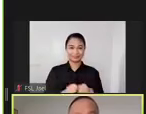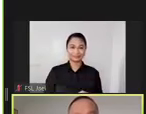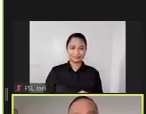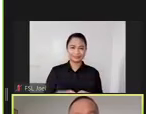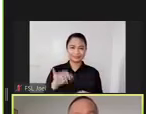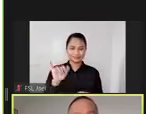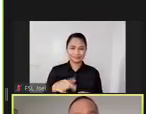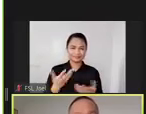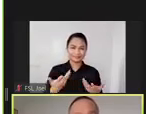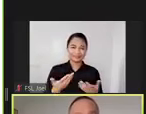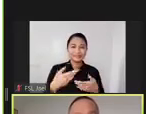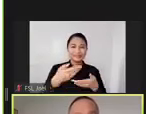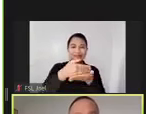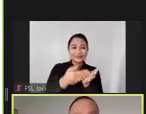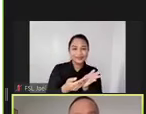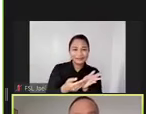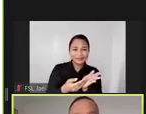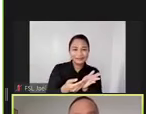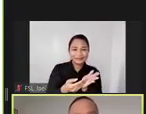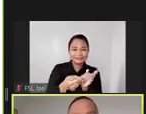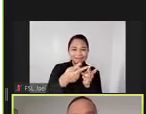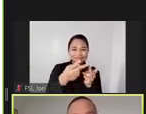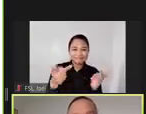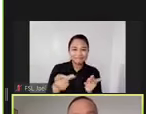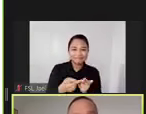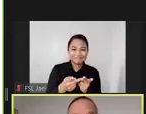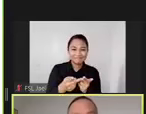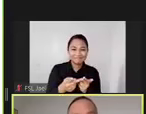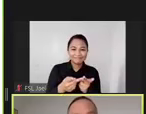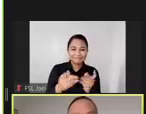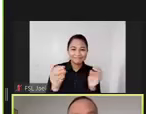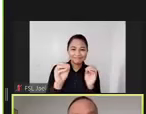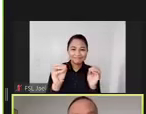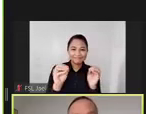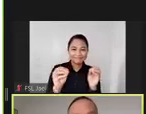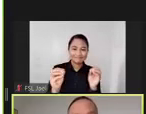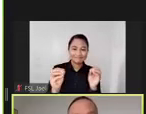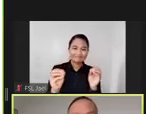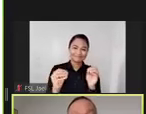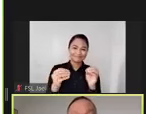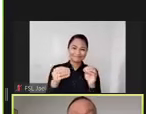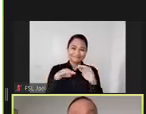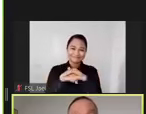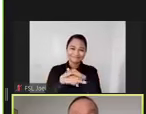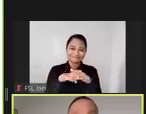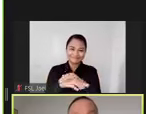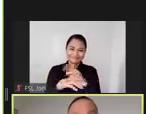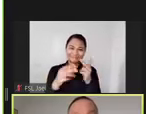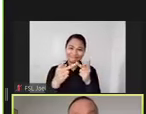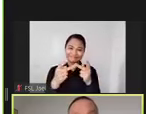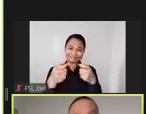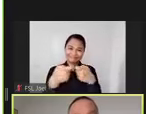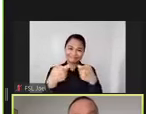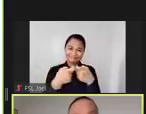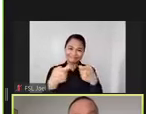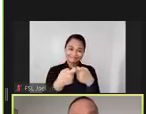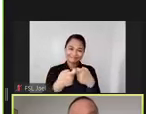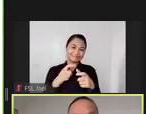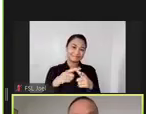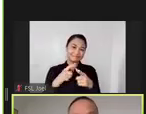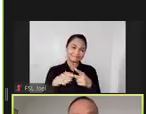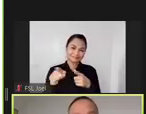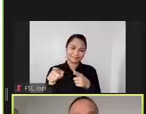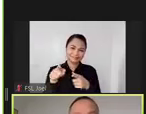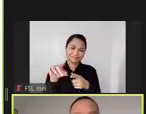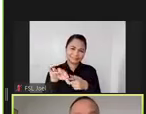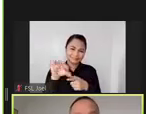discovered that many of our children in remote communities around the country do not really enjoy the same level of learning